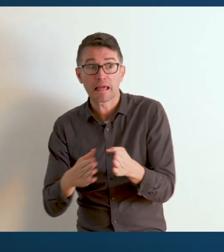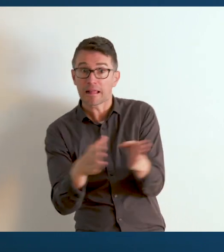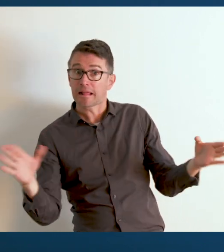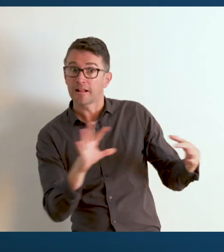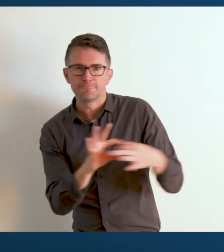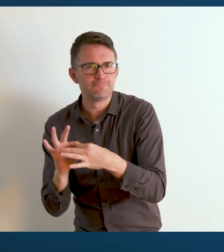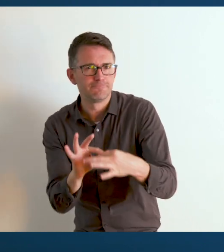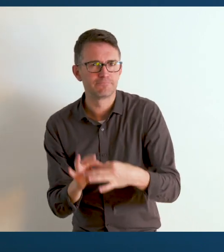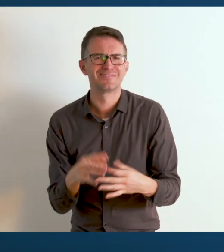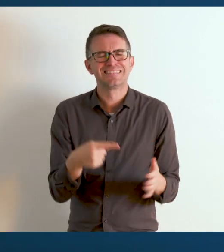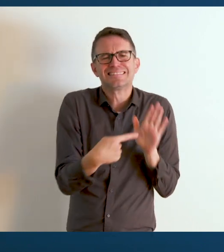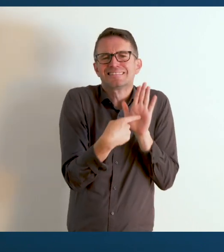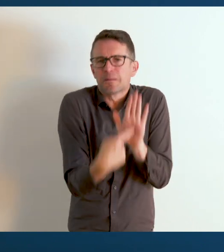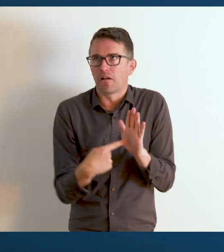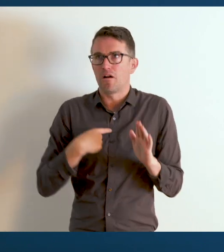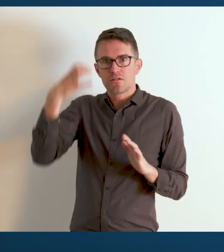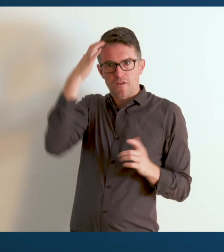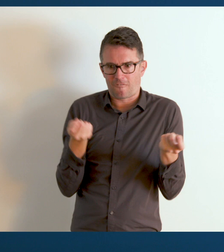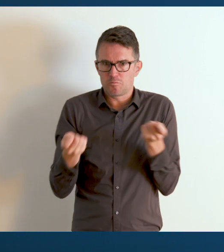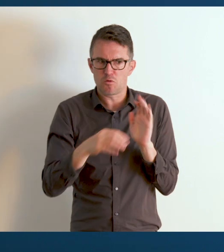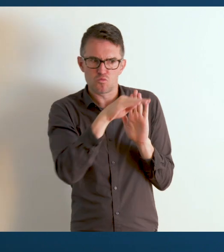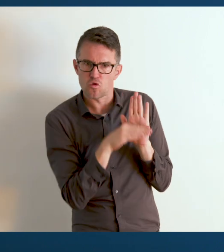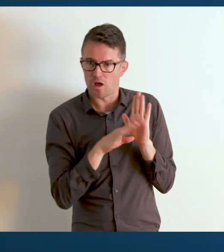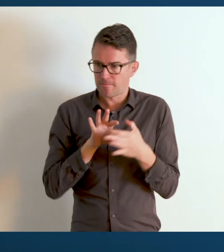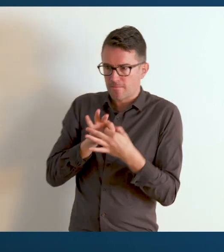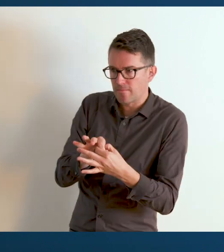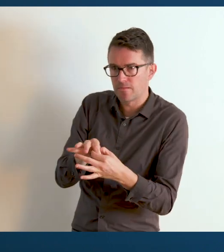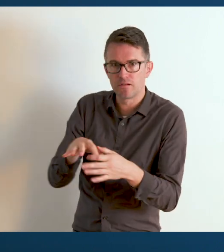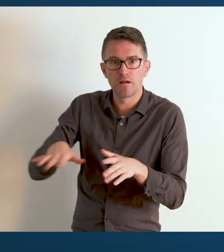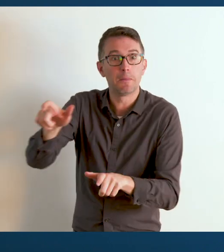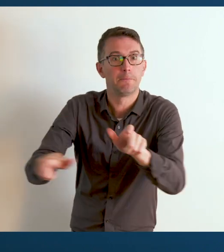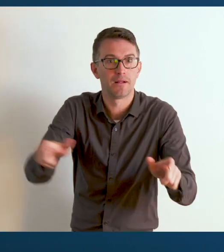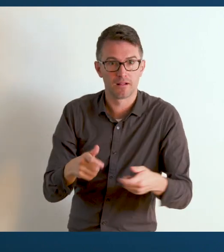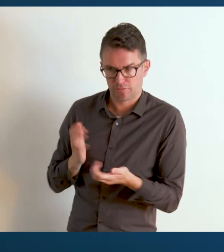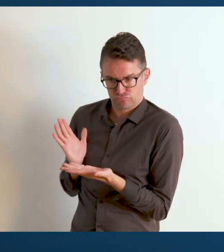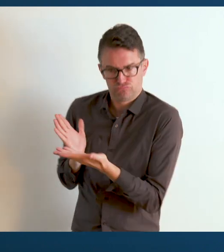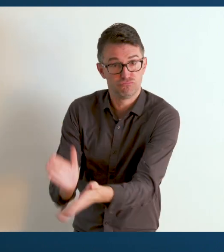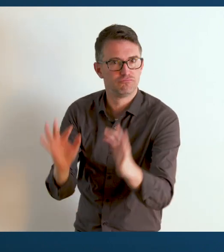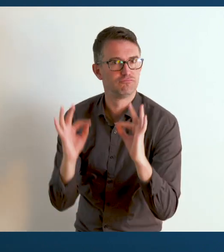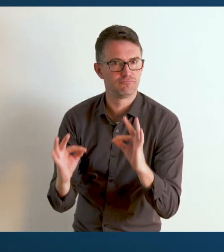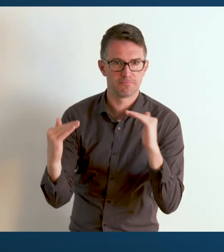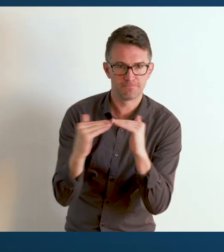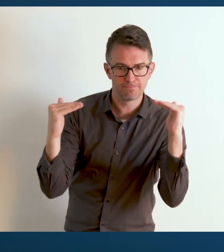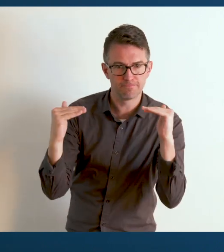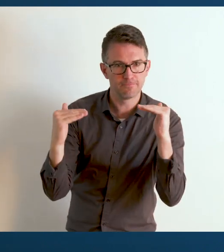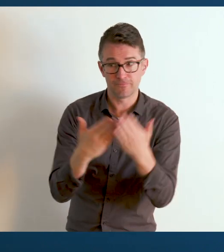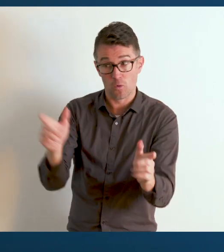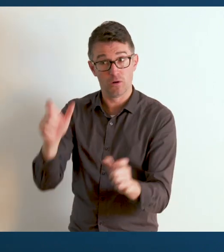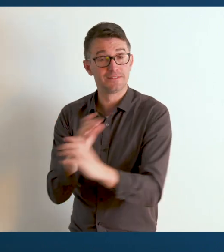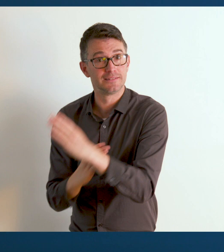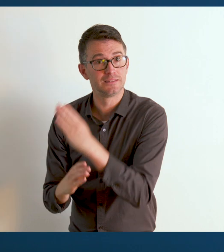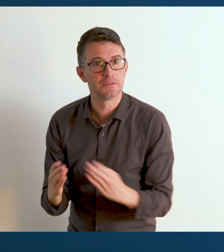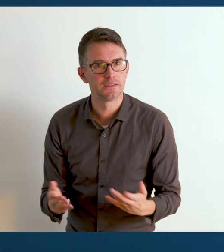other examples of administrative systems that provide services to people with disabilities who need those